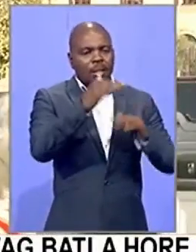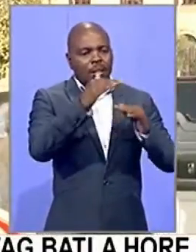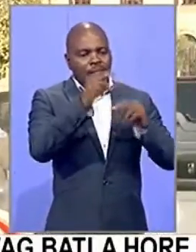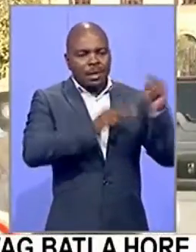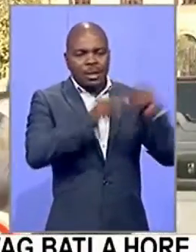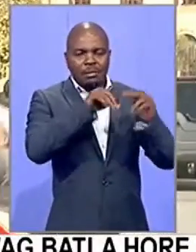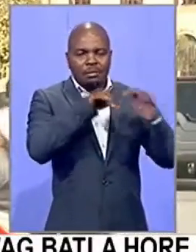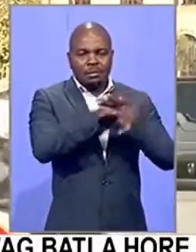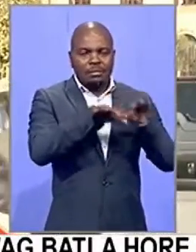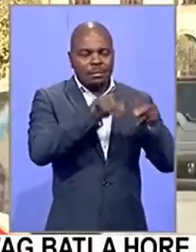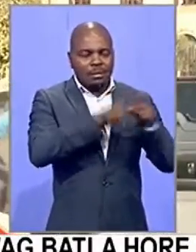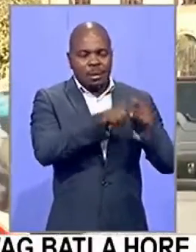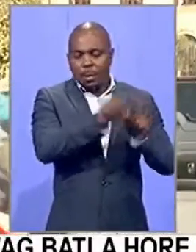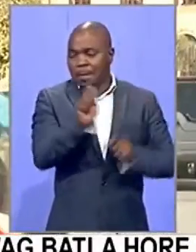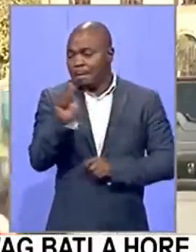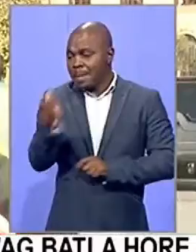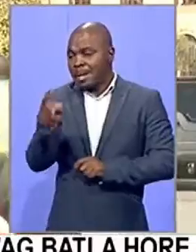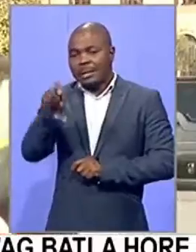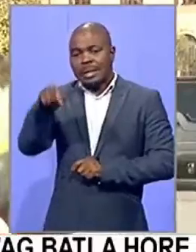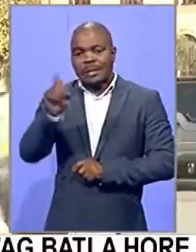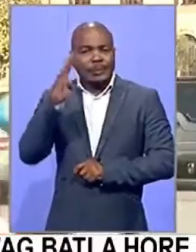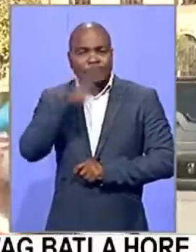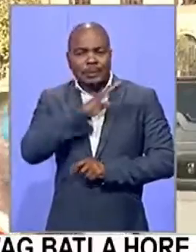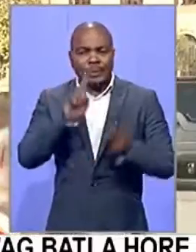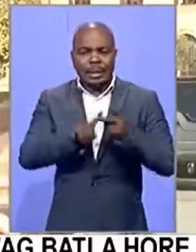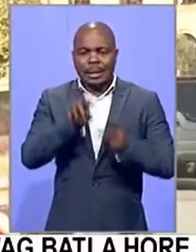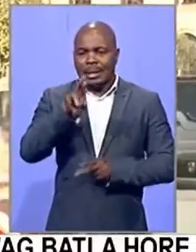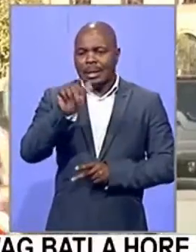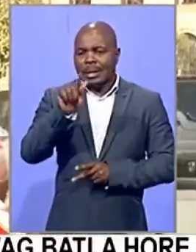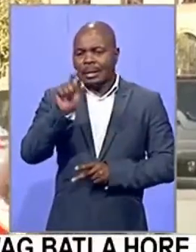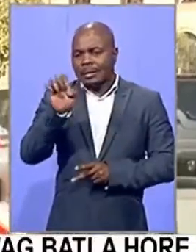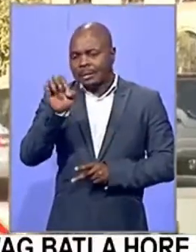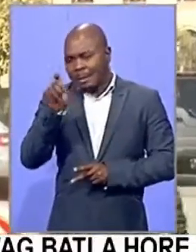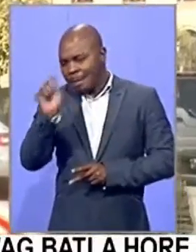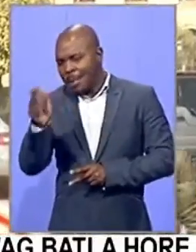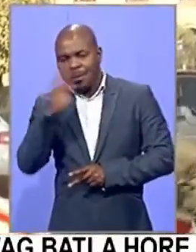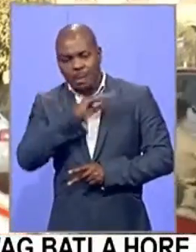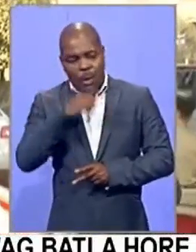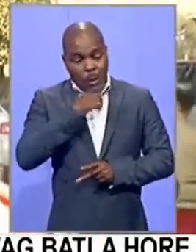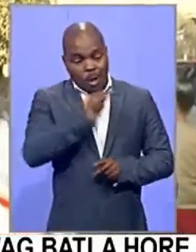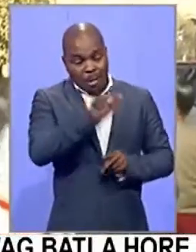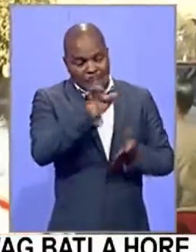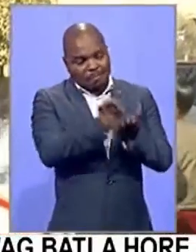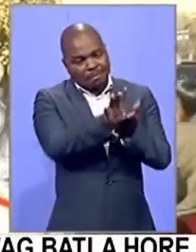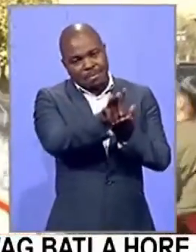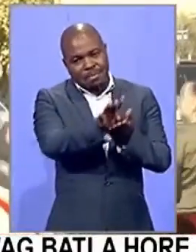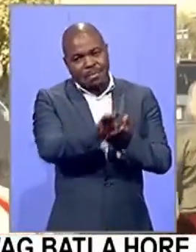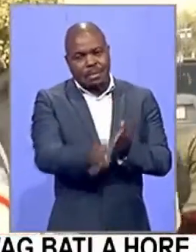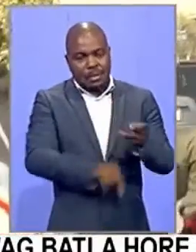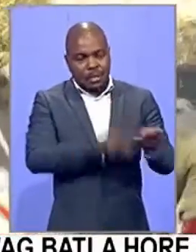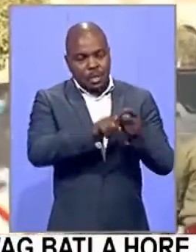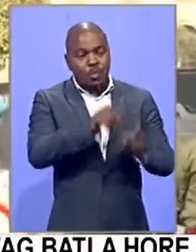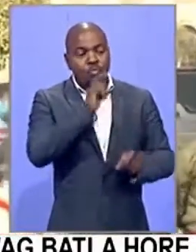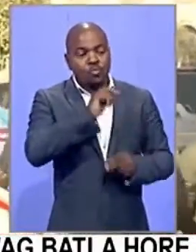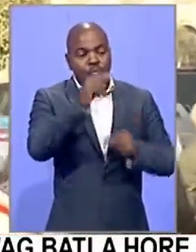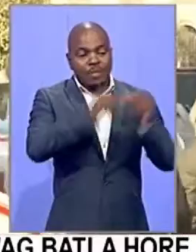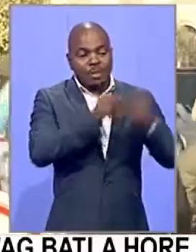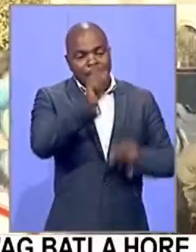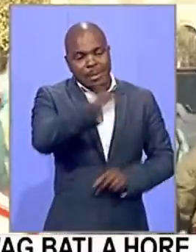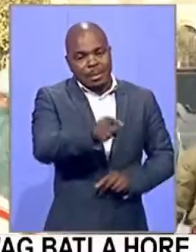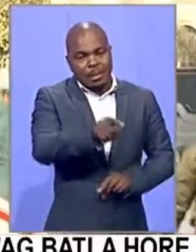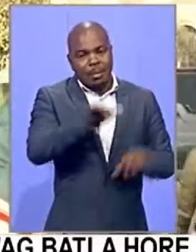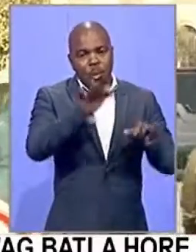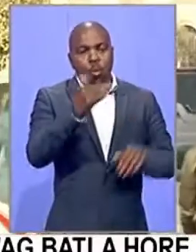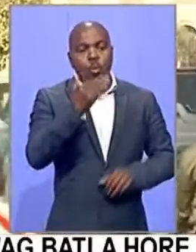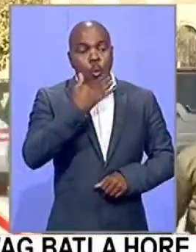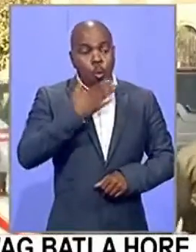who are not paying taxes, no rates and everything. So we want this to be removed and utilize those flats for people who